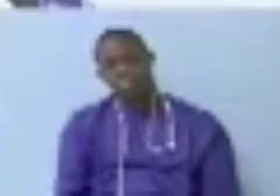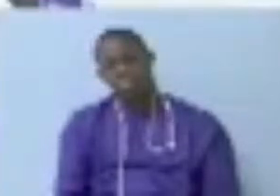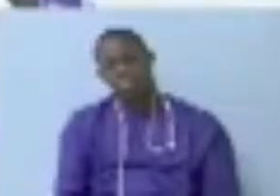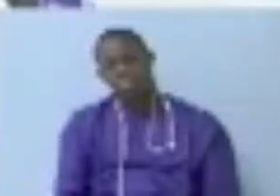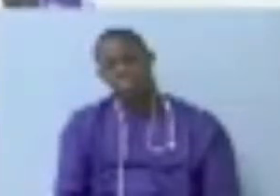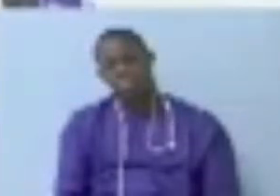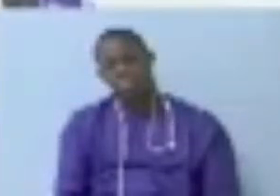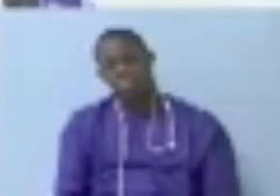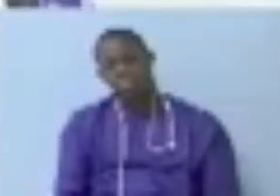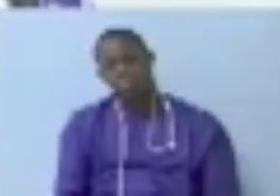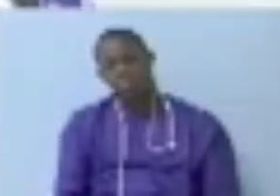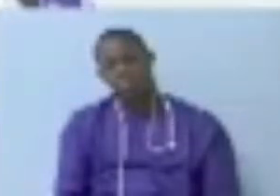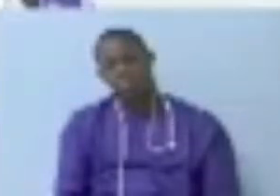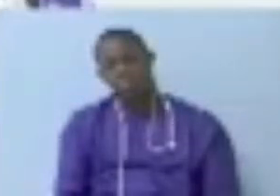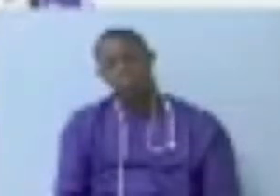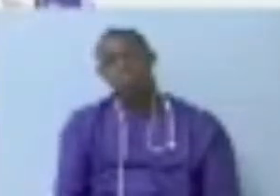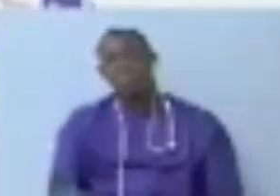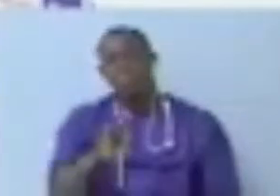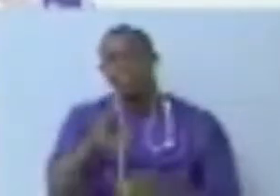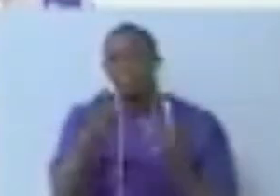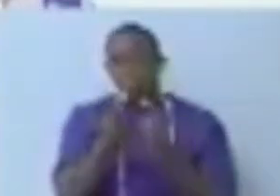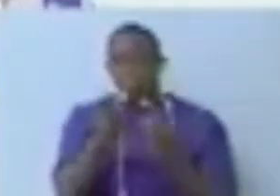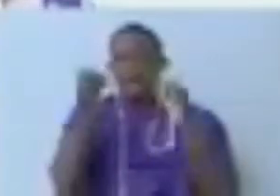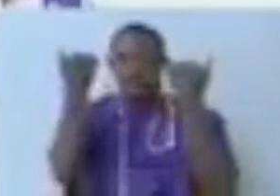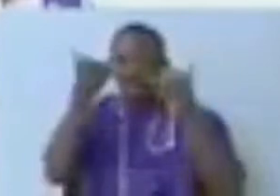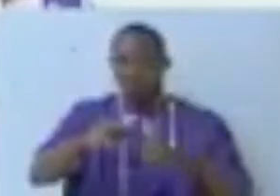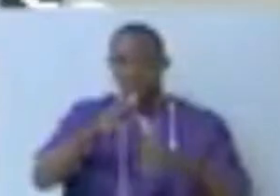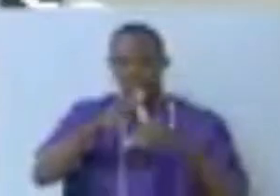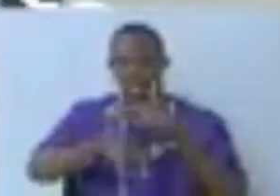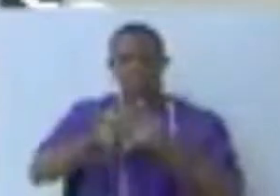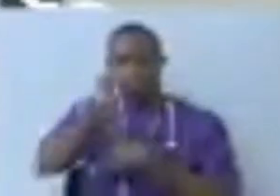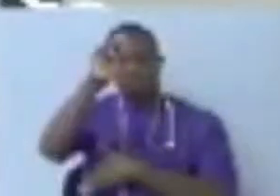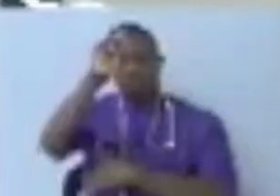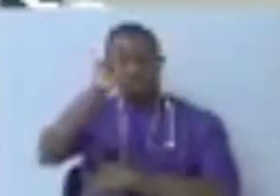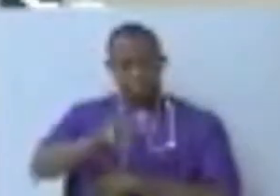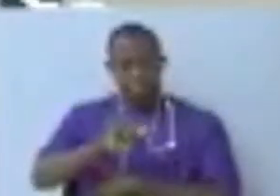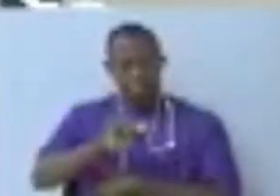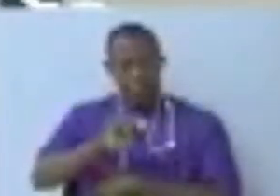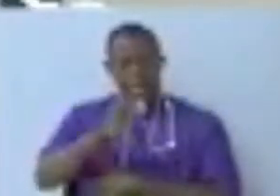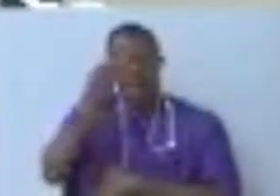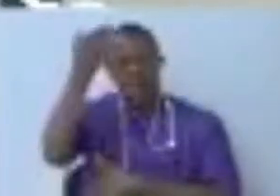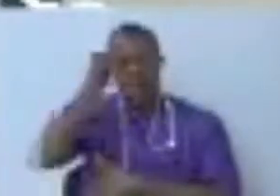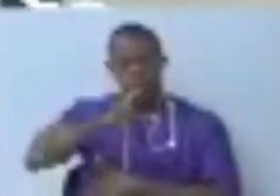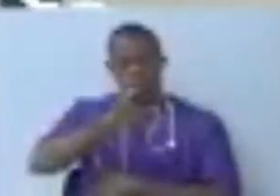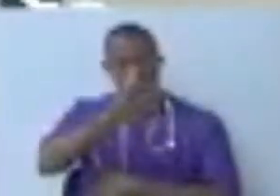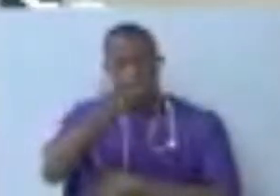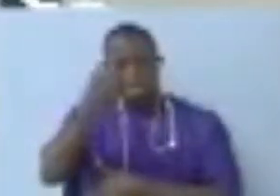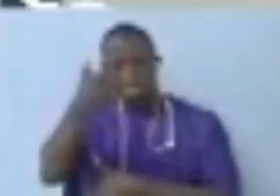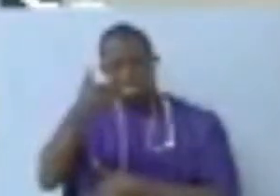This event occurred in November of 1996.